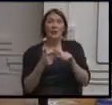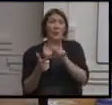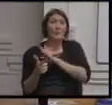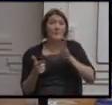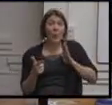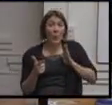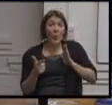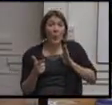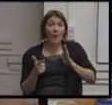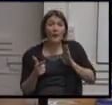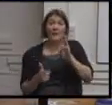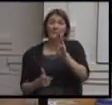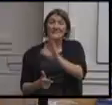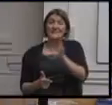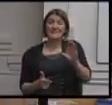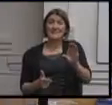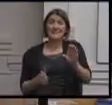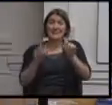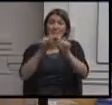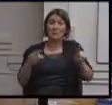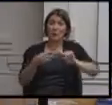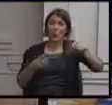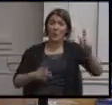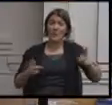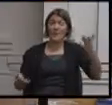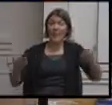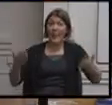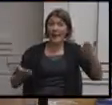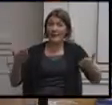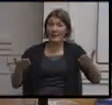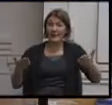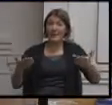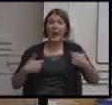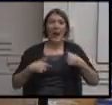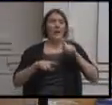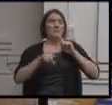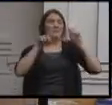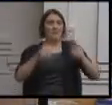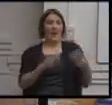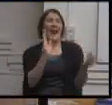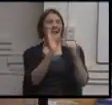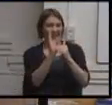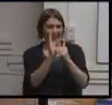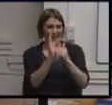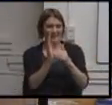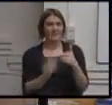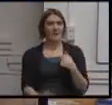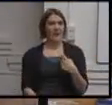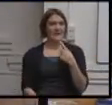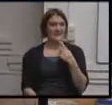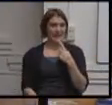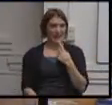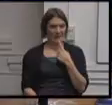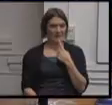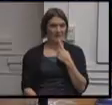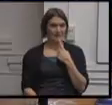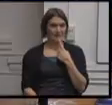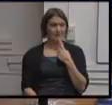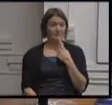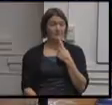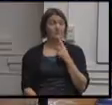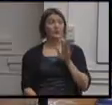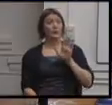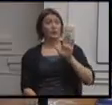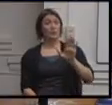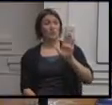they were blind copies, so I don't know who else he copied. And I responded once more, said, treating